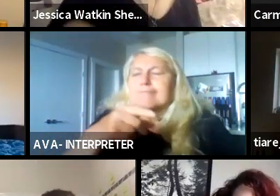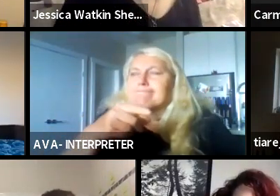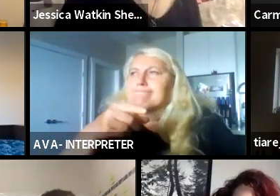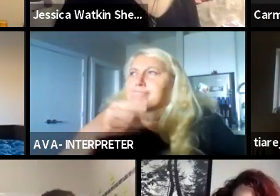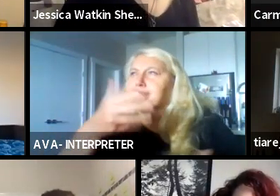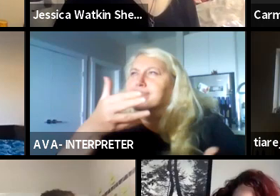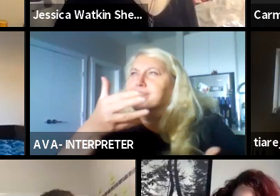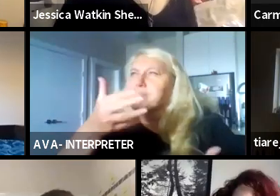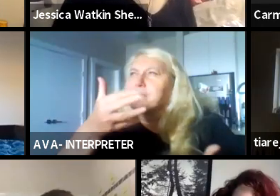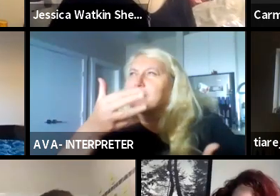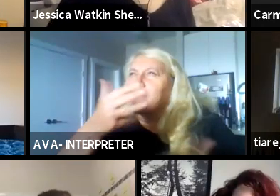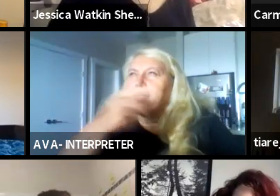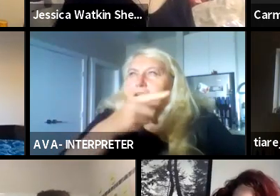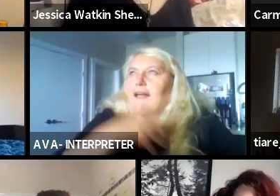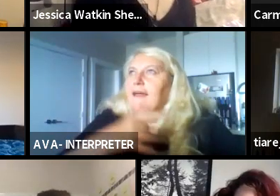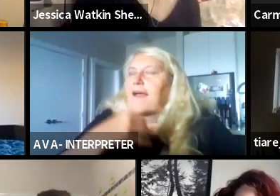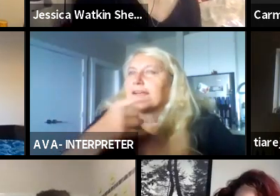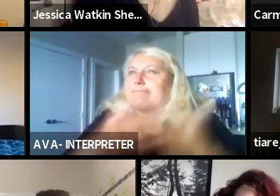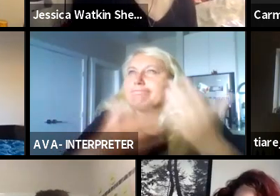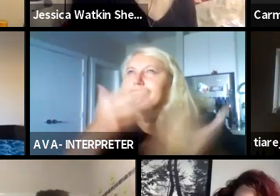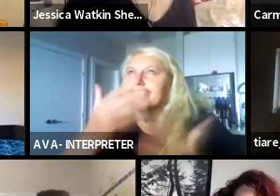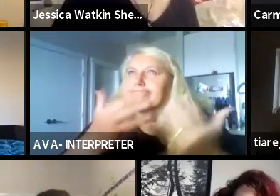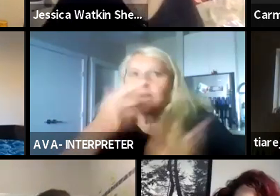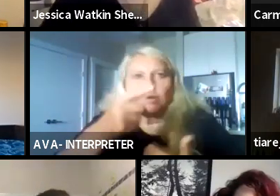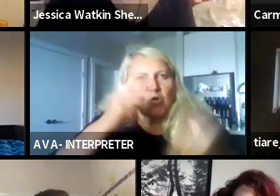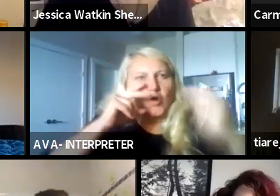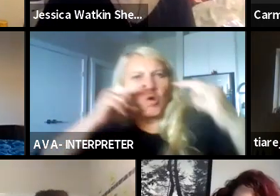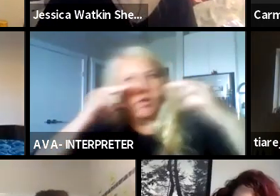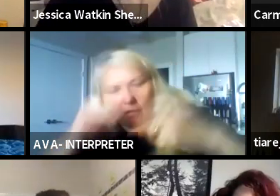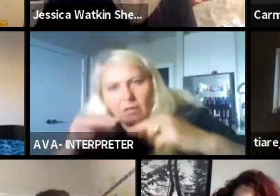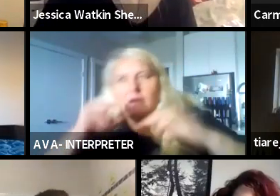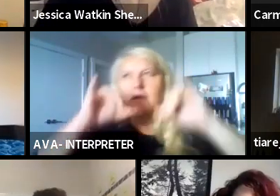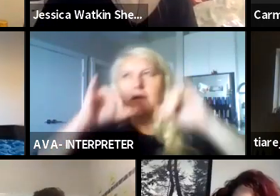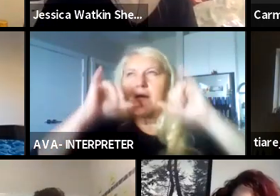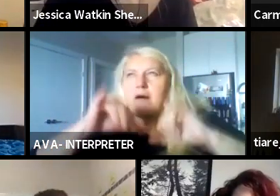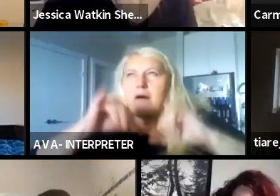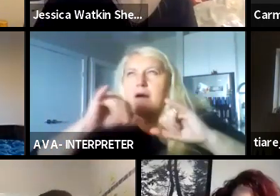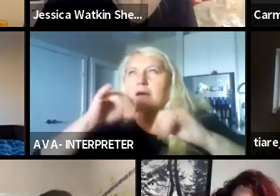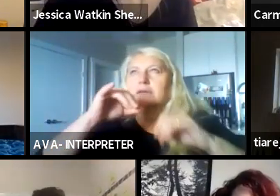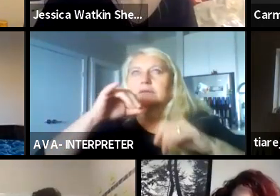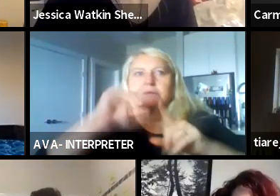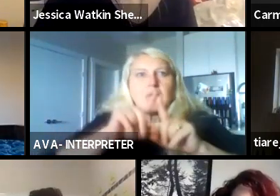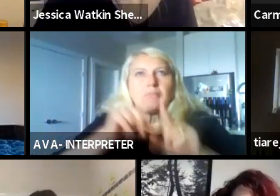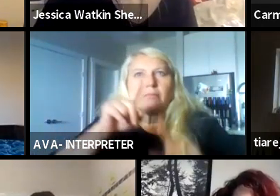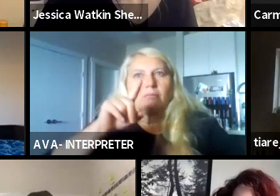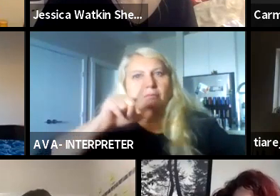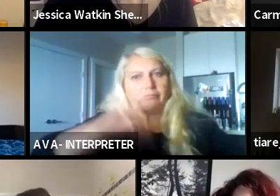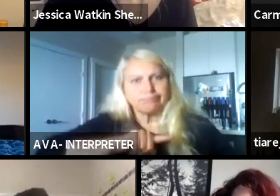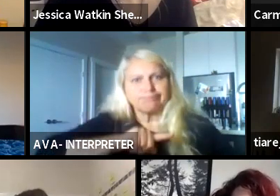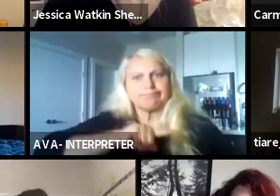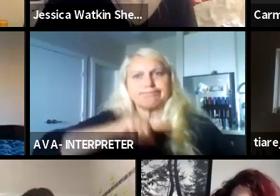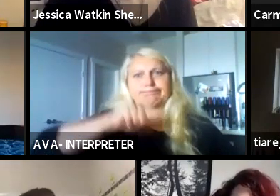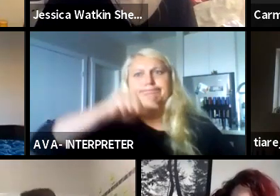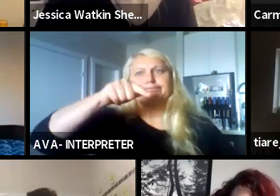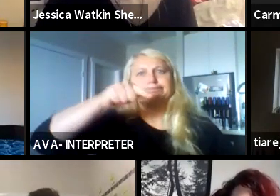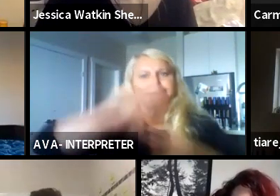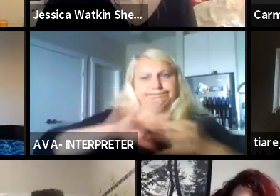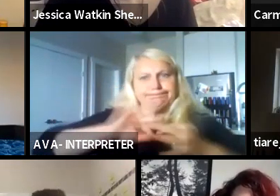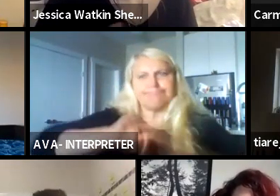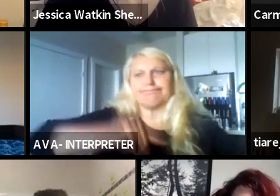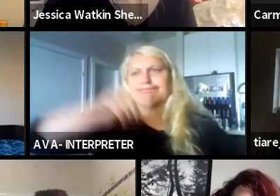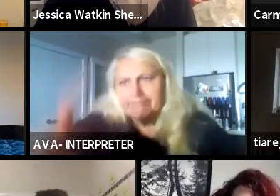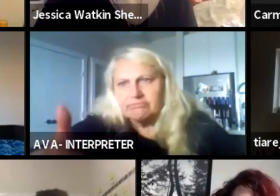a notion of how we attend to the time it takes to hear one another, to be with one another, and how those